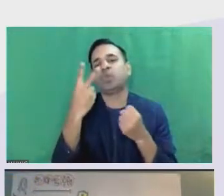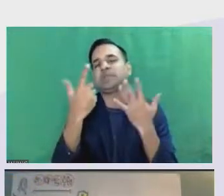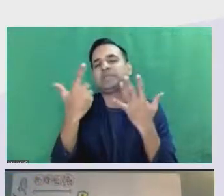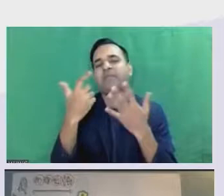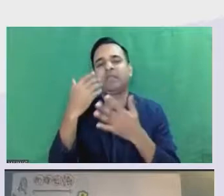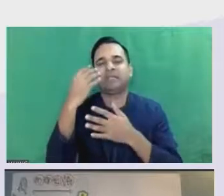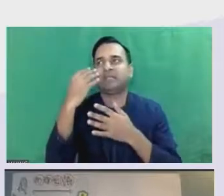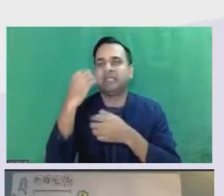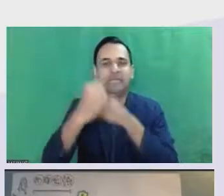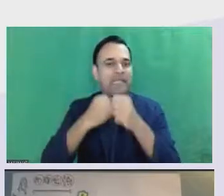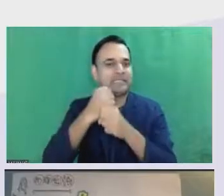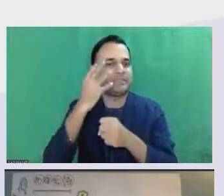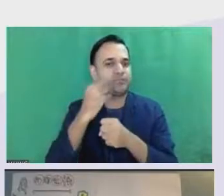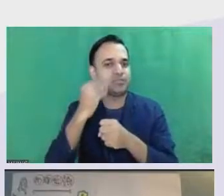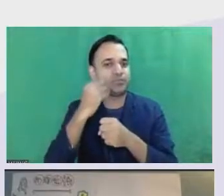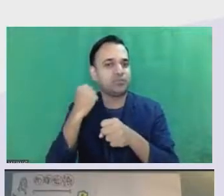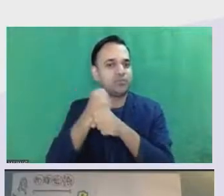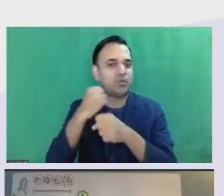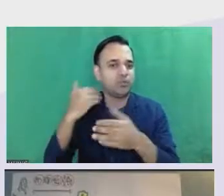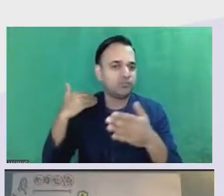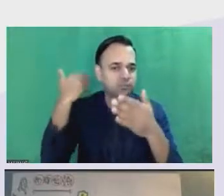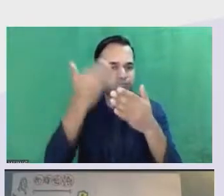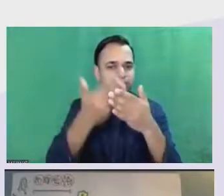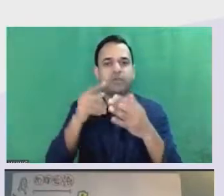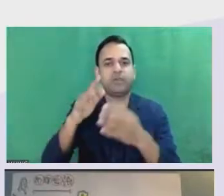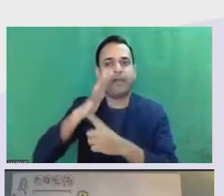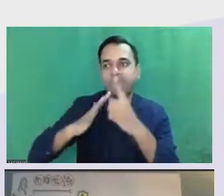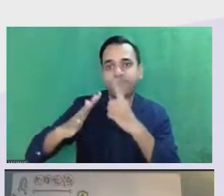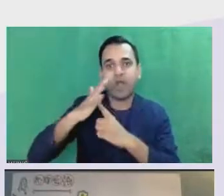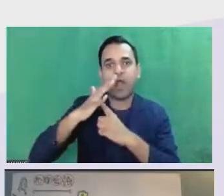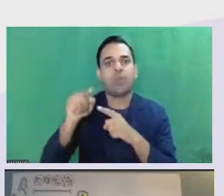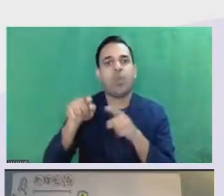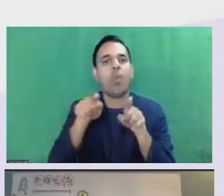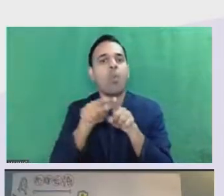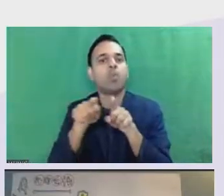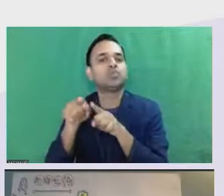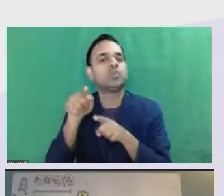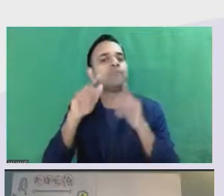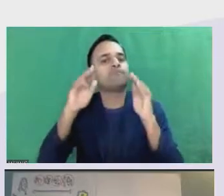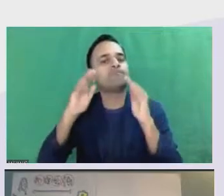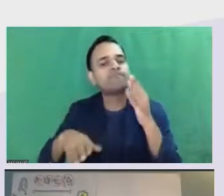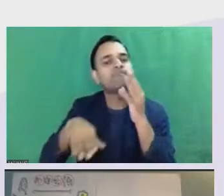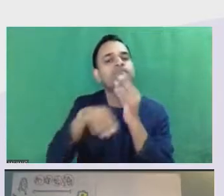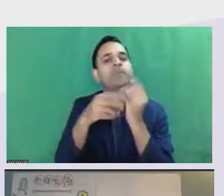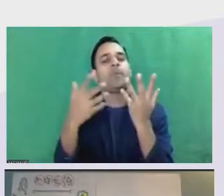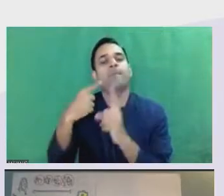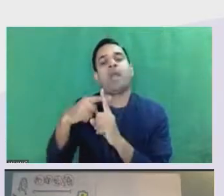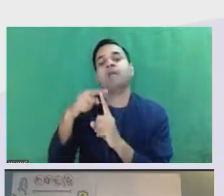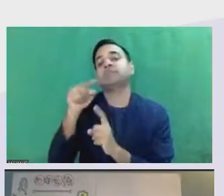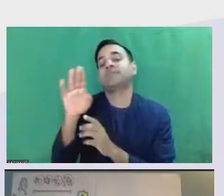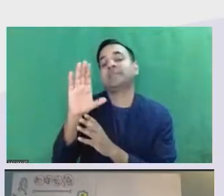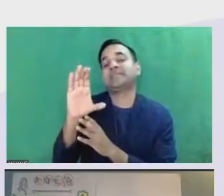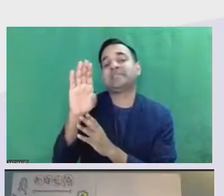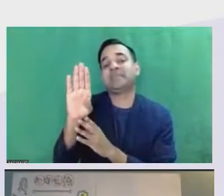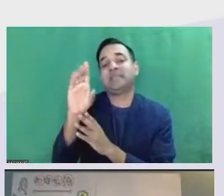this, being Canada's CBD focal point, his roles included Director General of Biodiversity and Partnerships and Director of